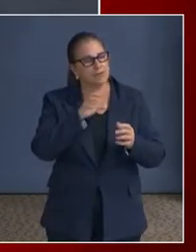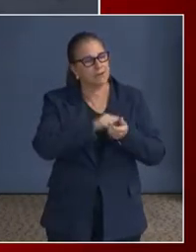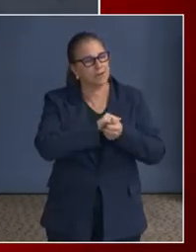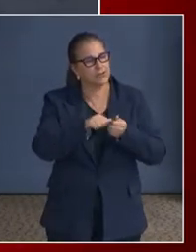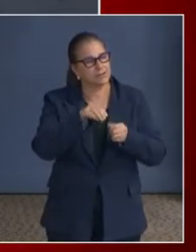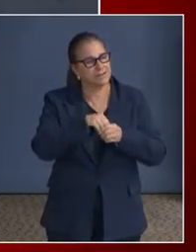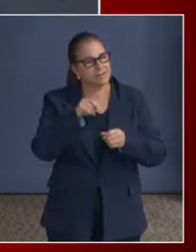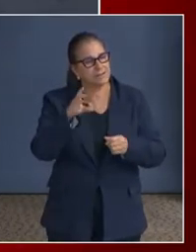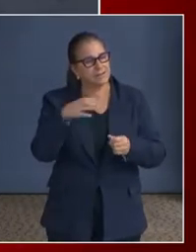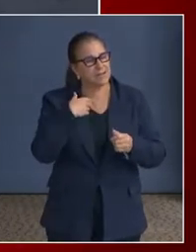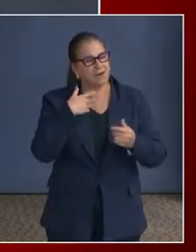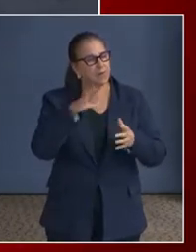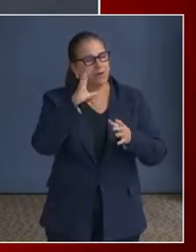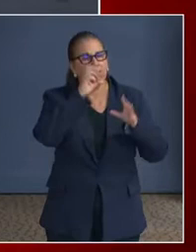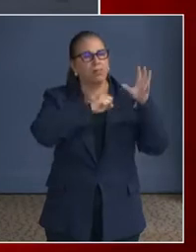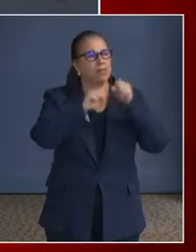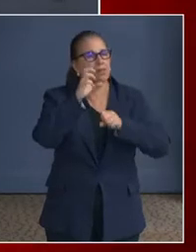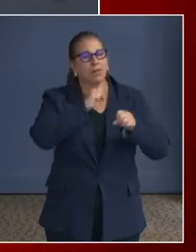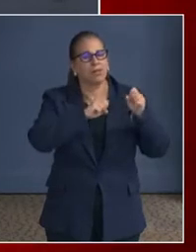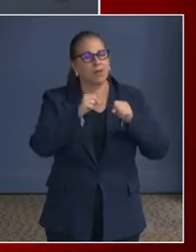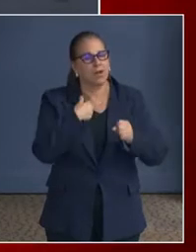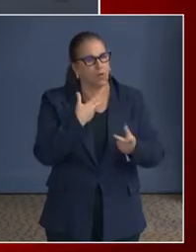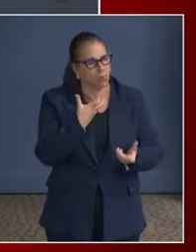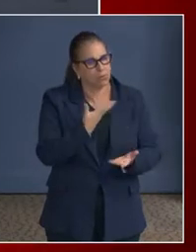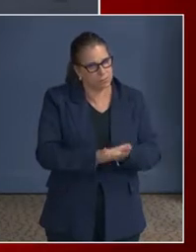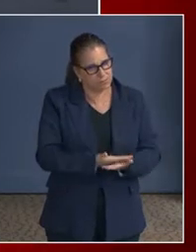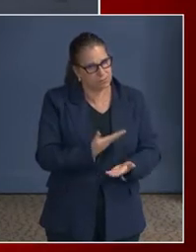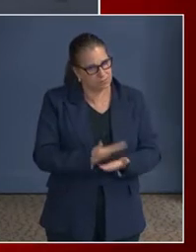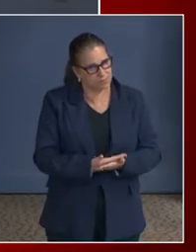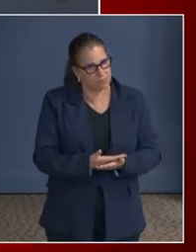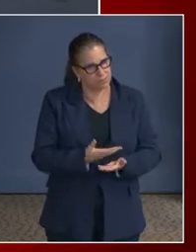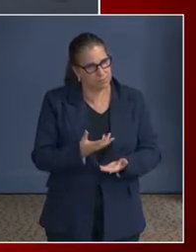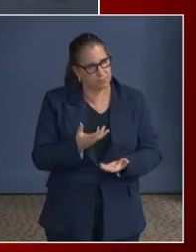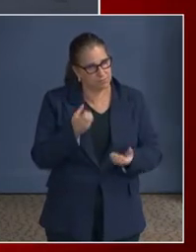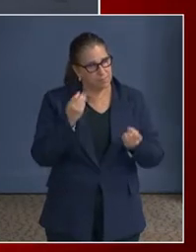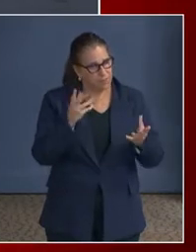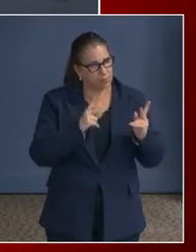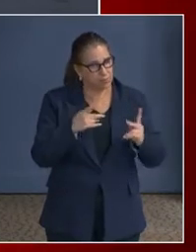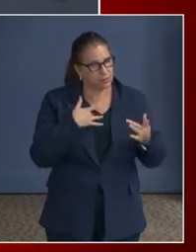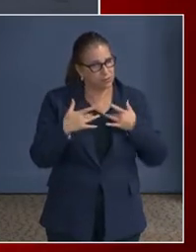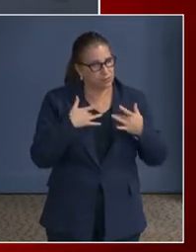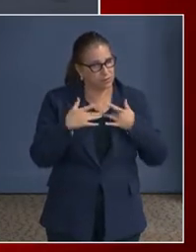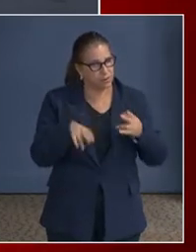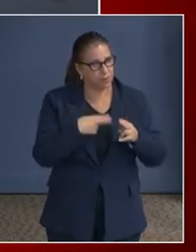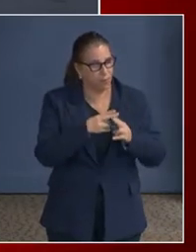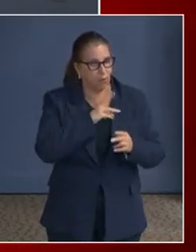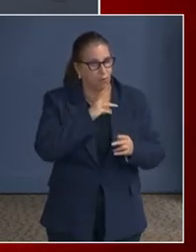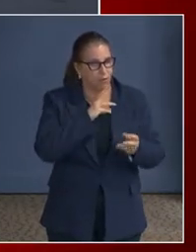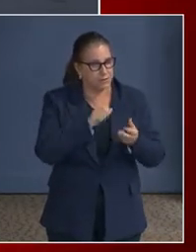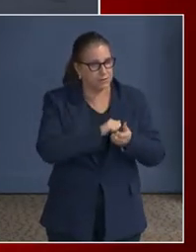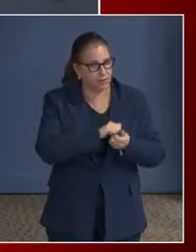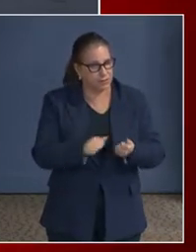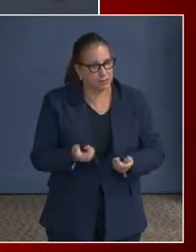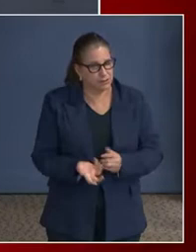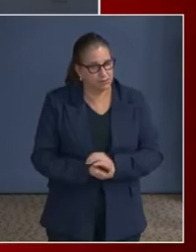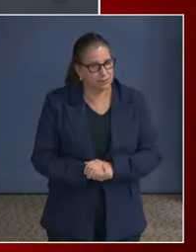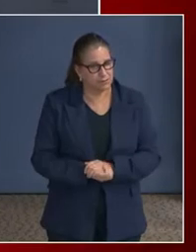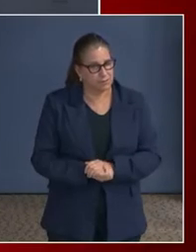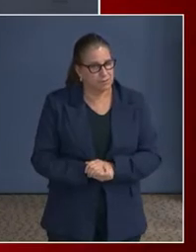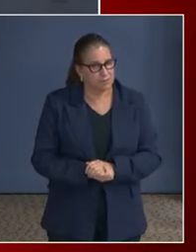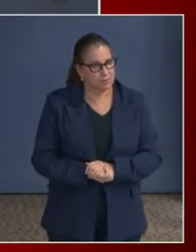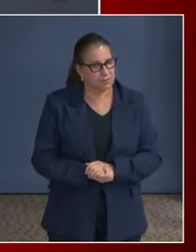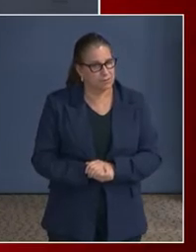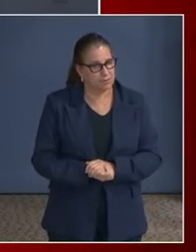I talked to residents this morning that are very concerned that they don't. We're all concerned, and so we still have to deal with facts. And